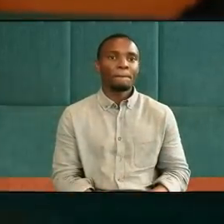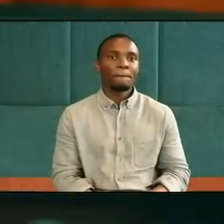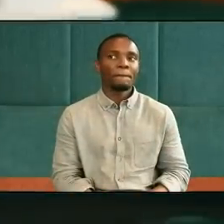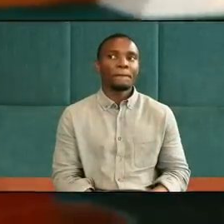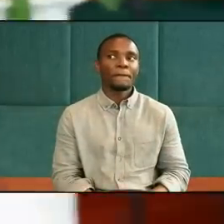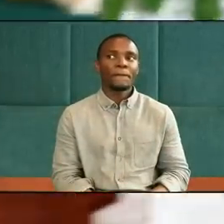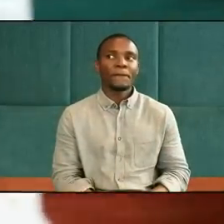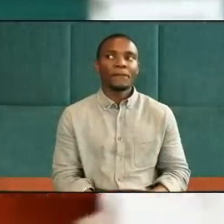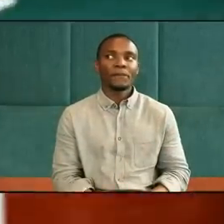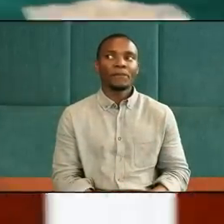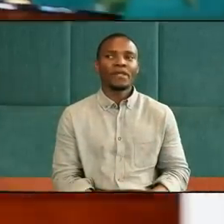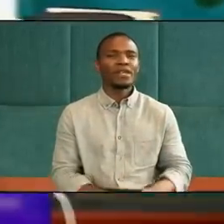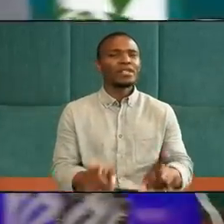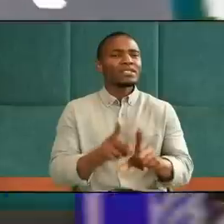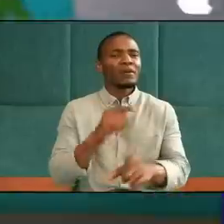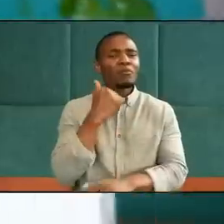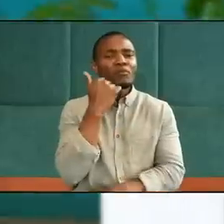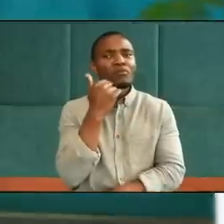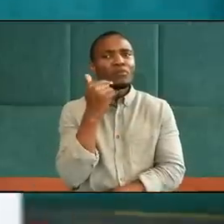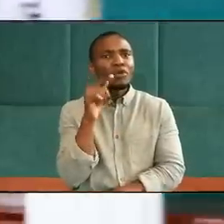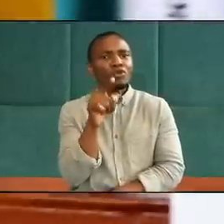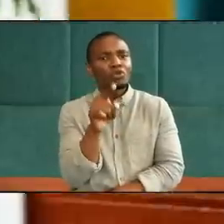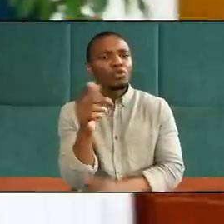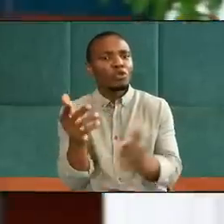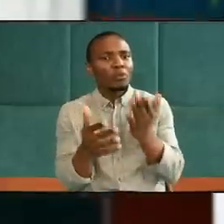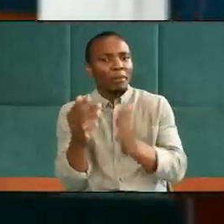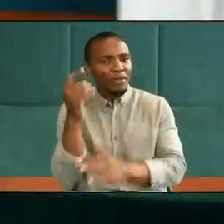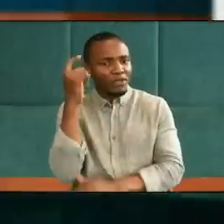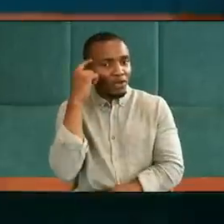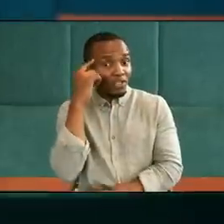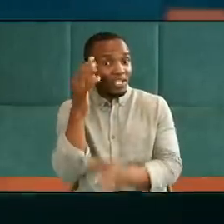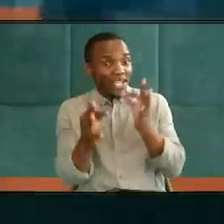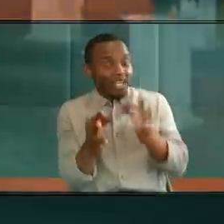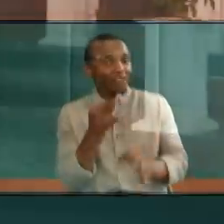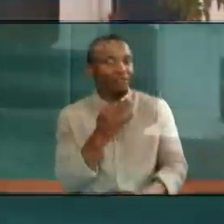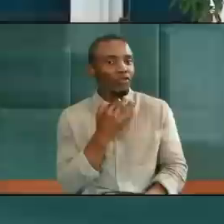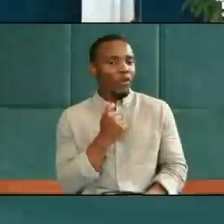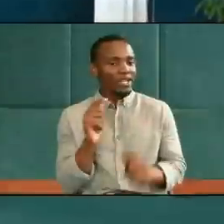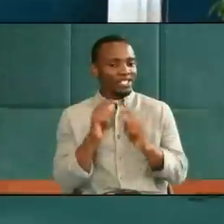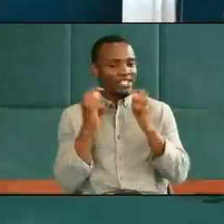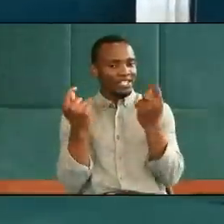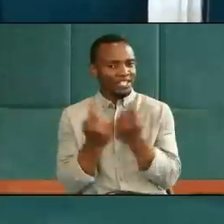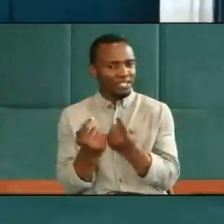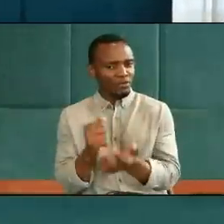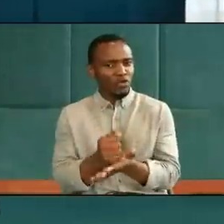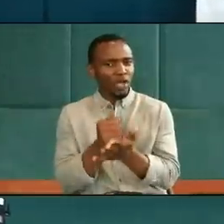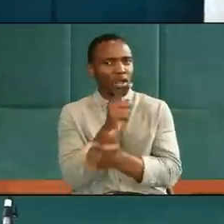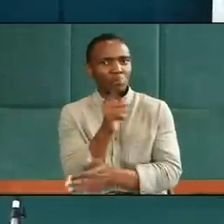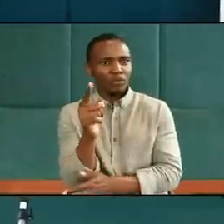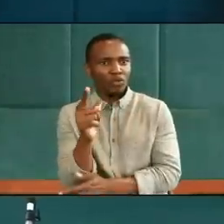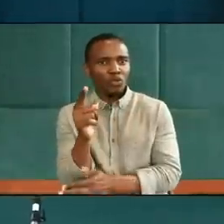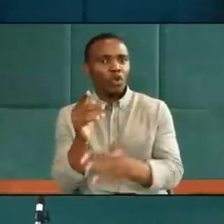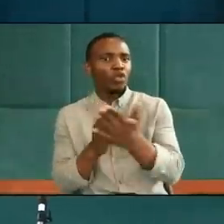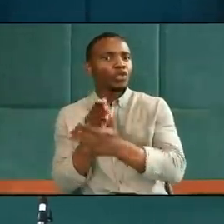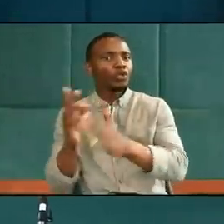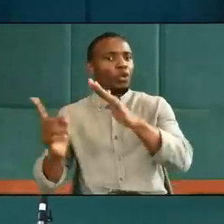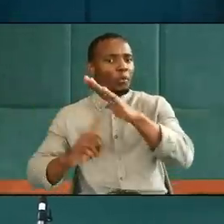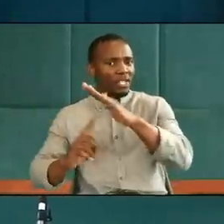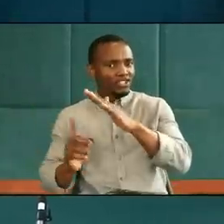And you would have thought, wouldn't you, that if you're looking for a team to help you in ministry,